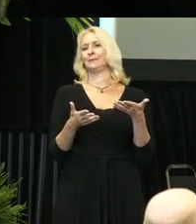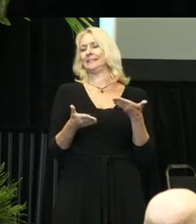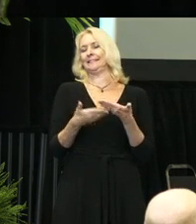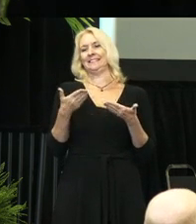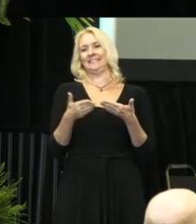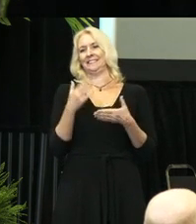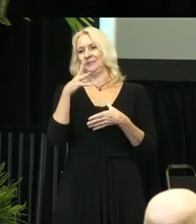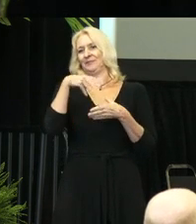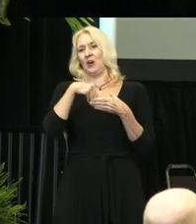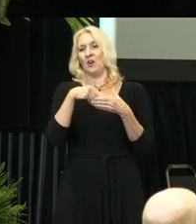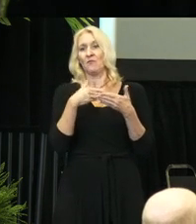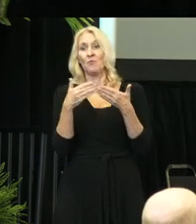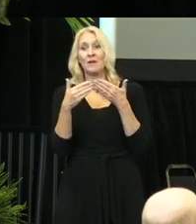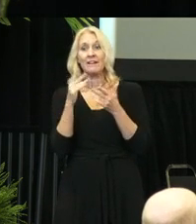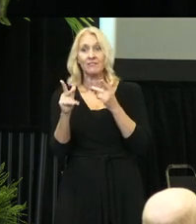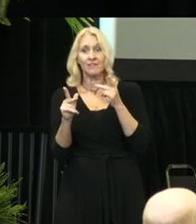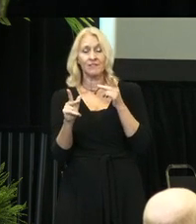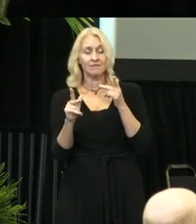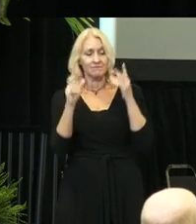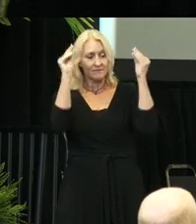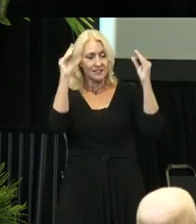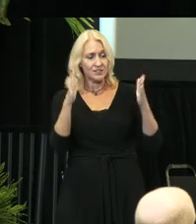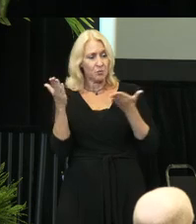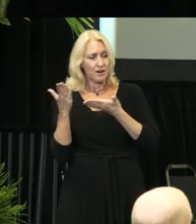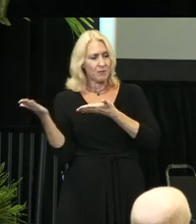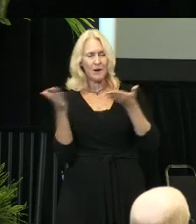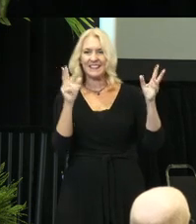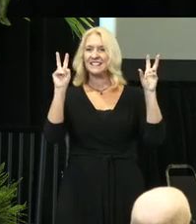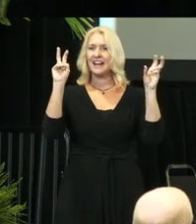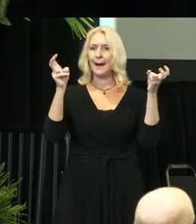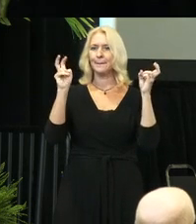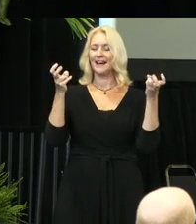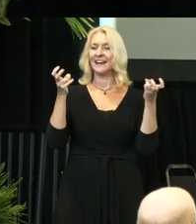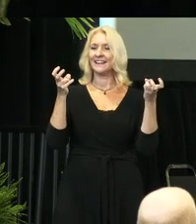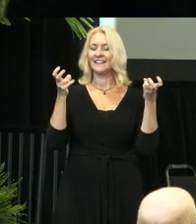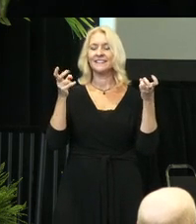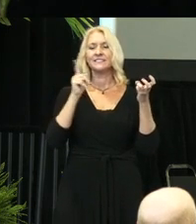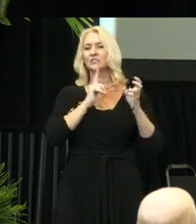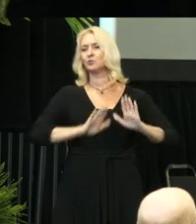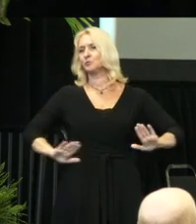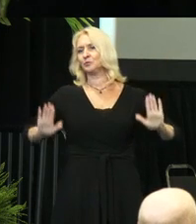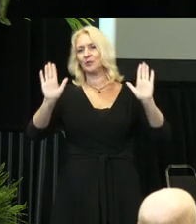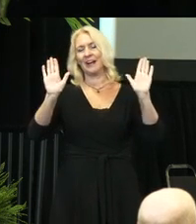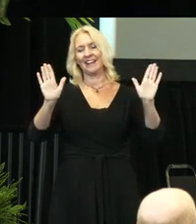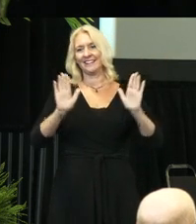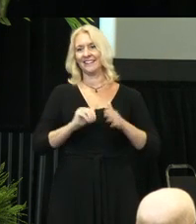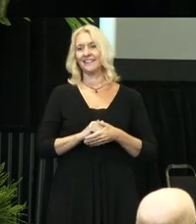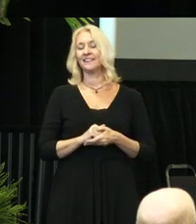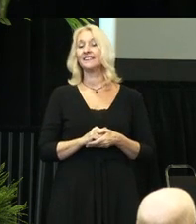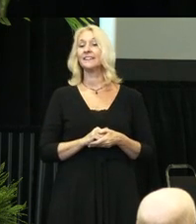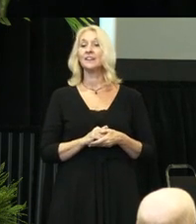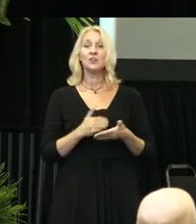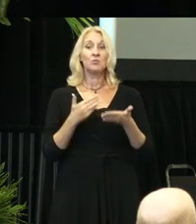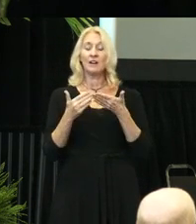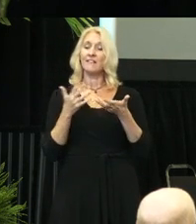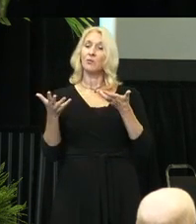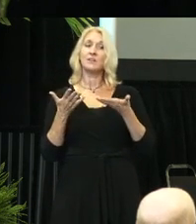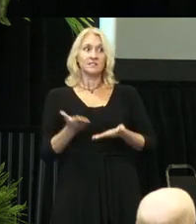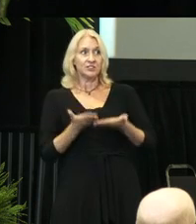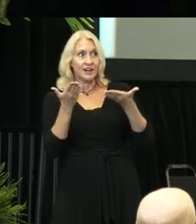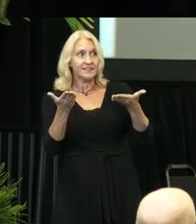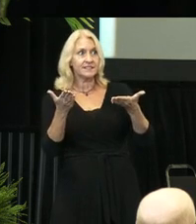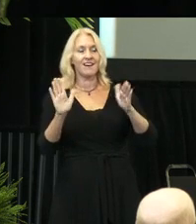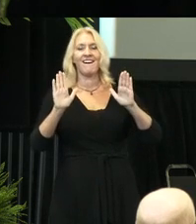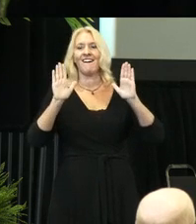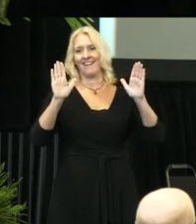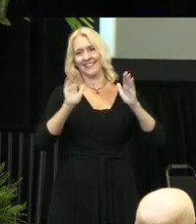whatever faculty wanted to bring to the topic of the year or the theme of the year, great, awesome. Whatever you can bring to this, we